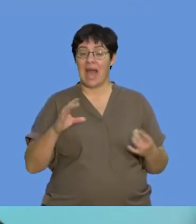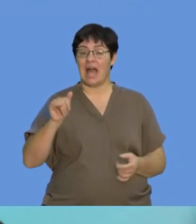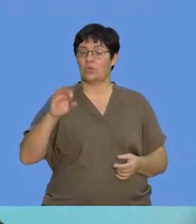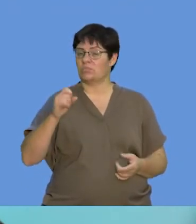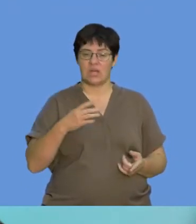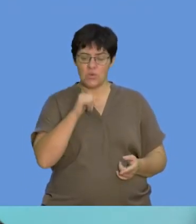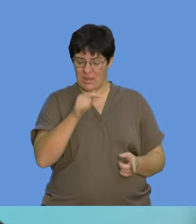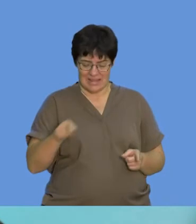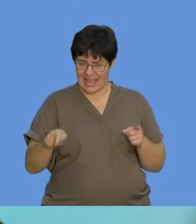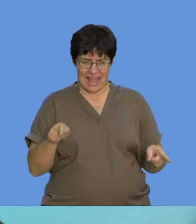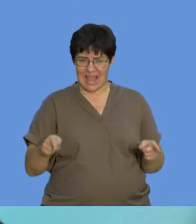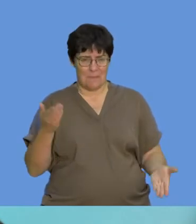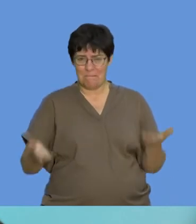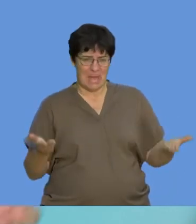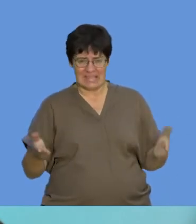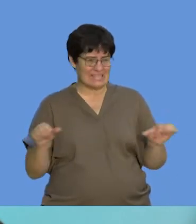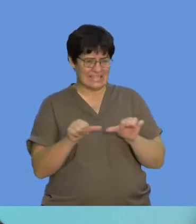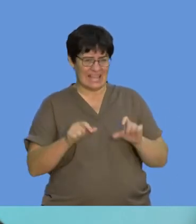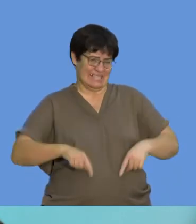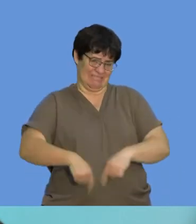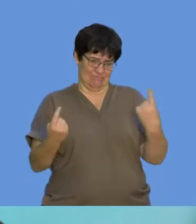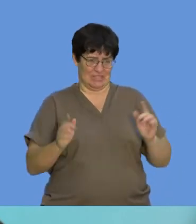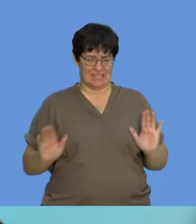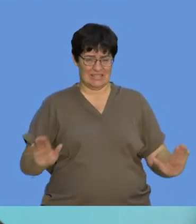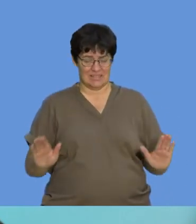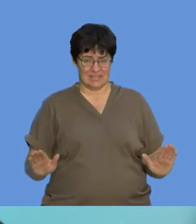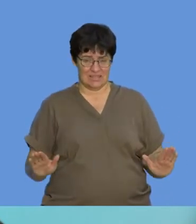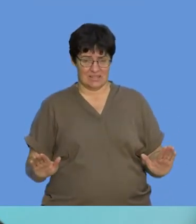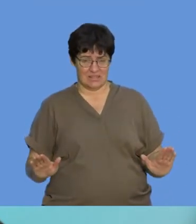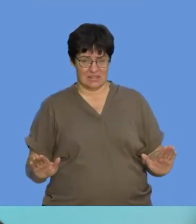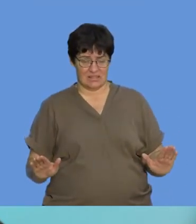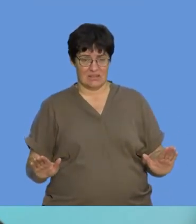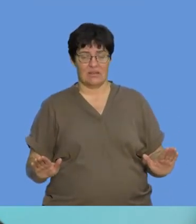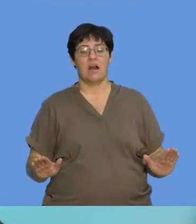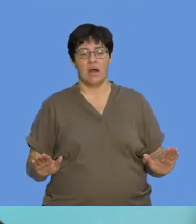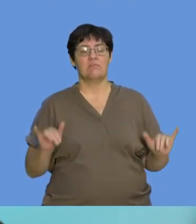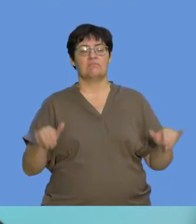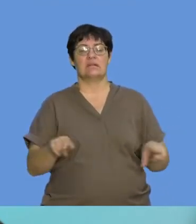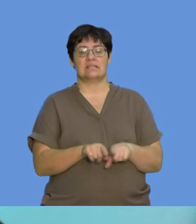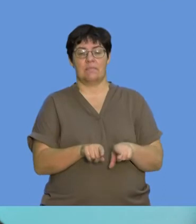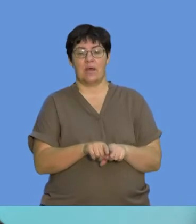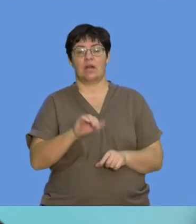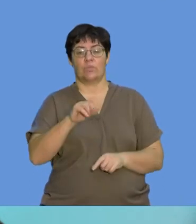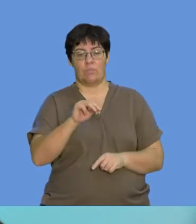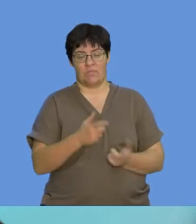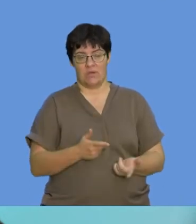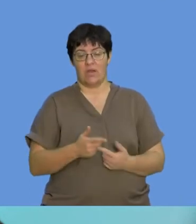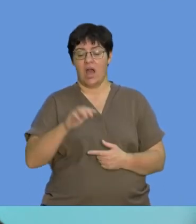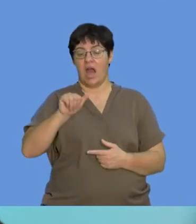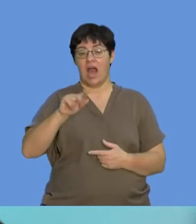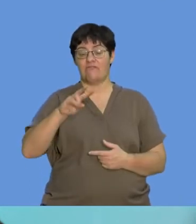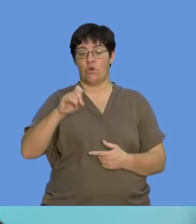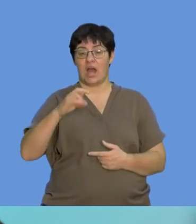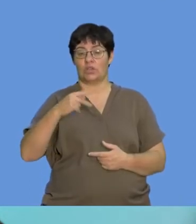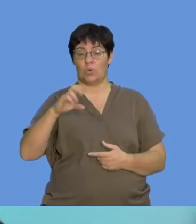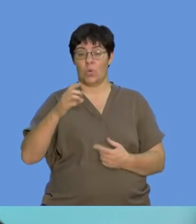of atoms, no matter how different they are in terms of mass or size, that make up a mole will remain the same. Why? Because the